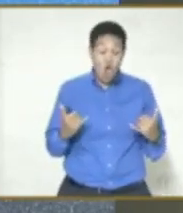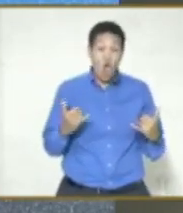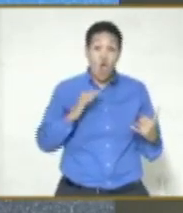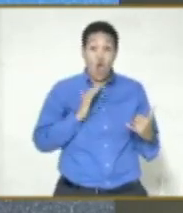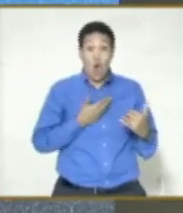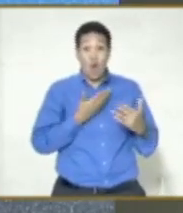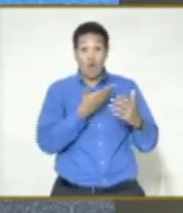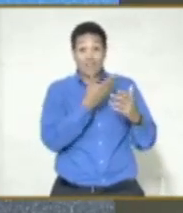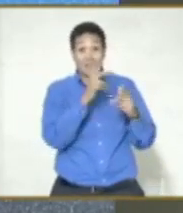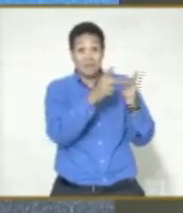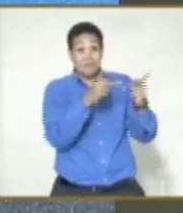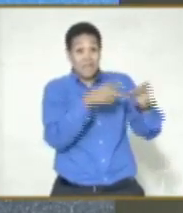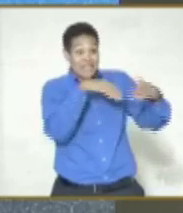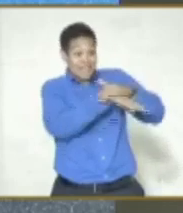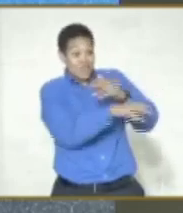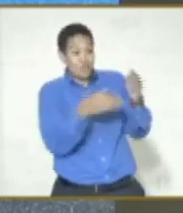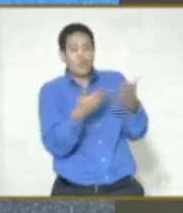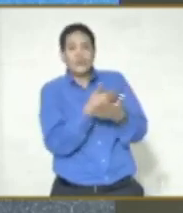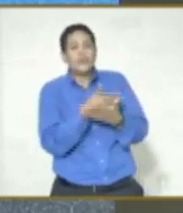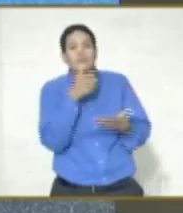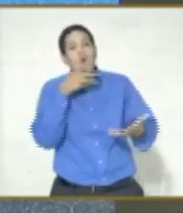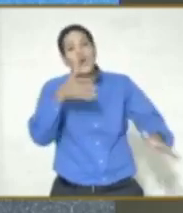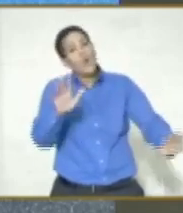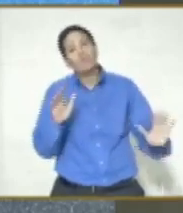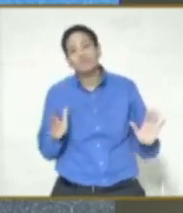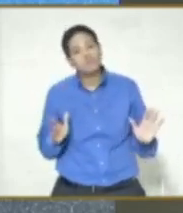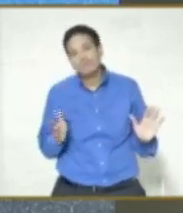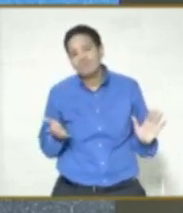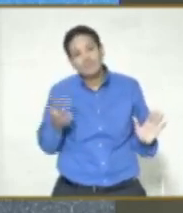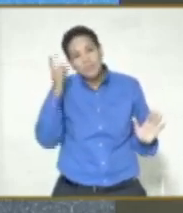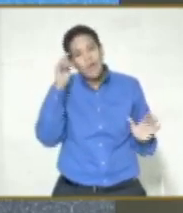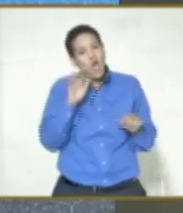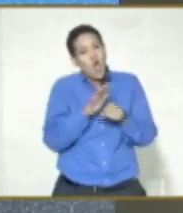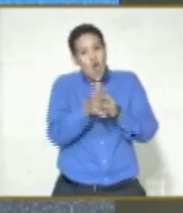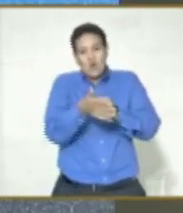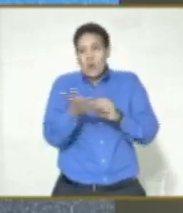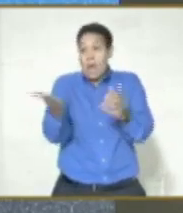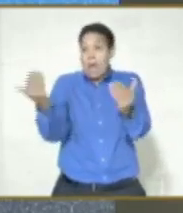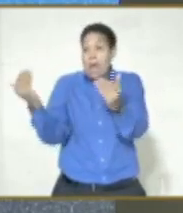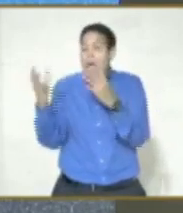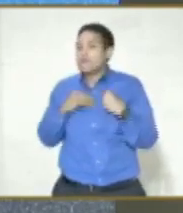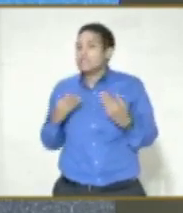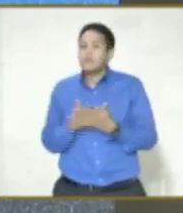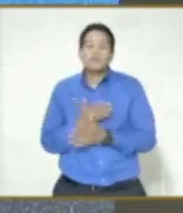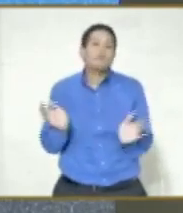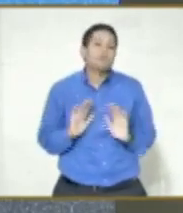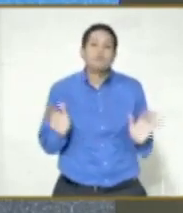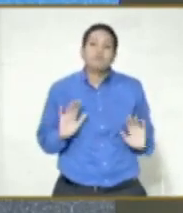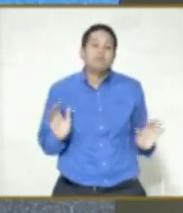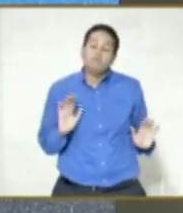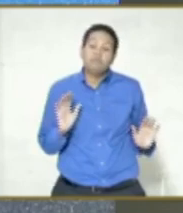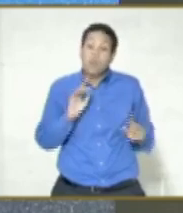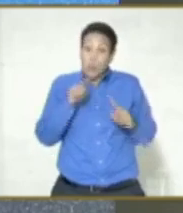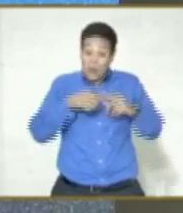residents due to the COVID-19 situation. Once it is behind us,